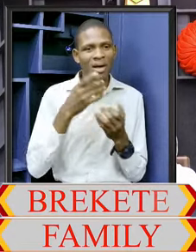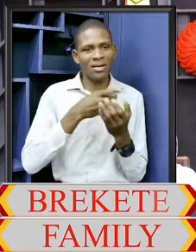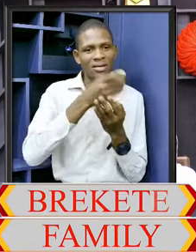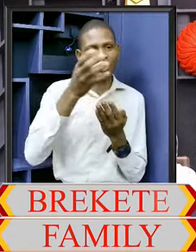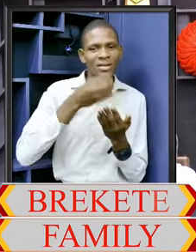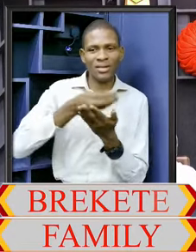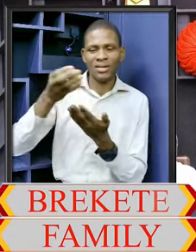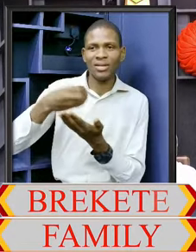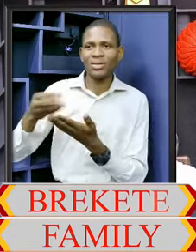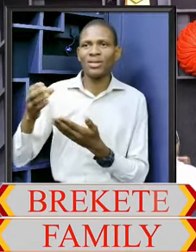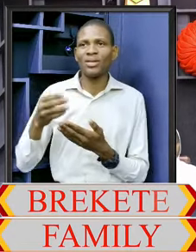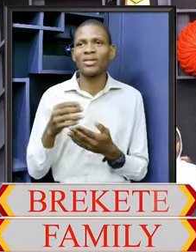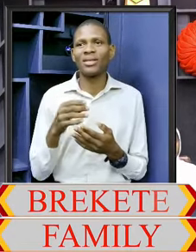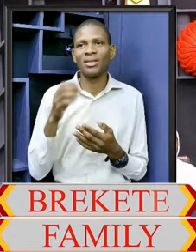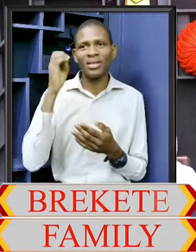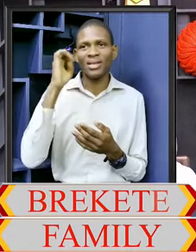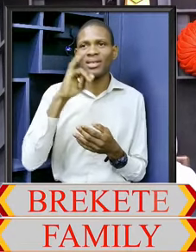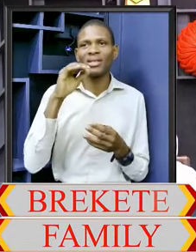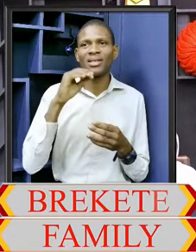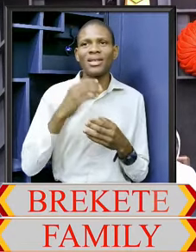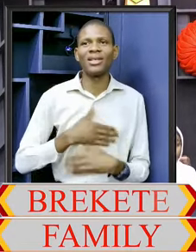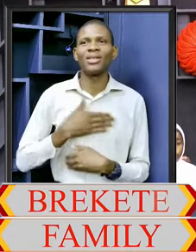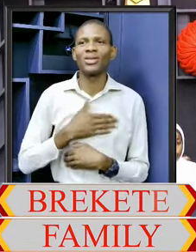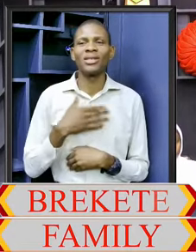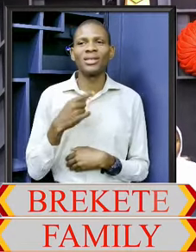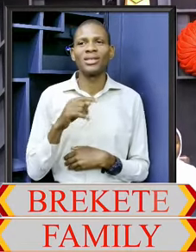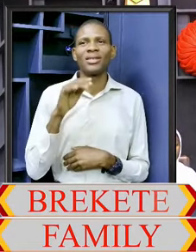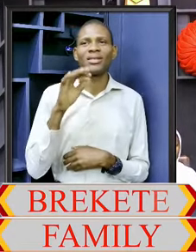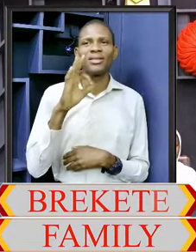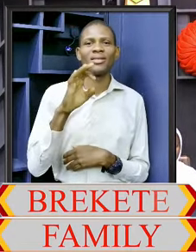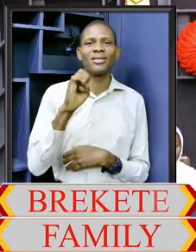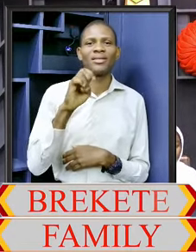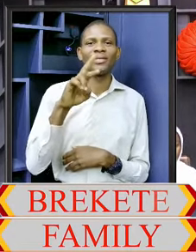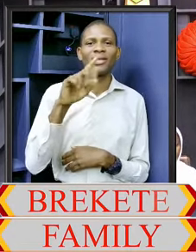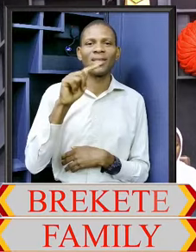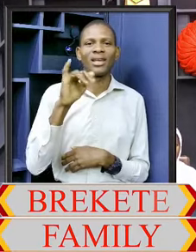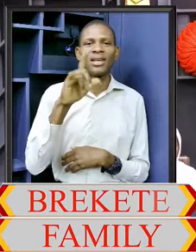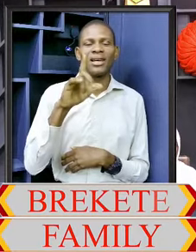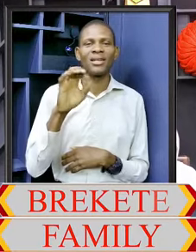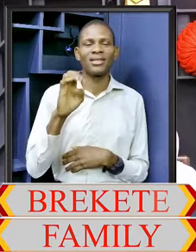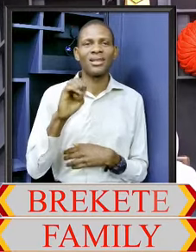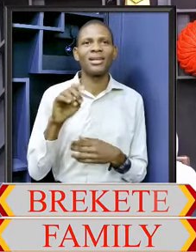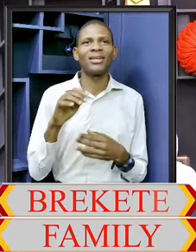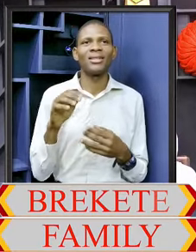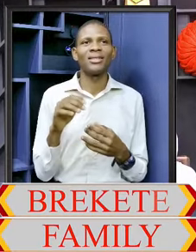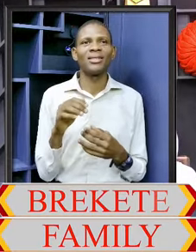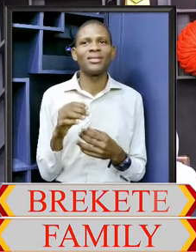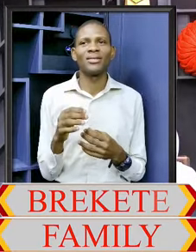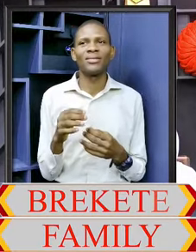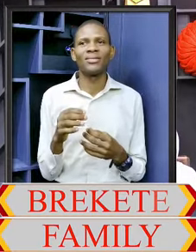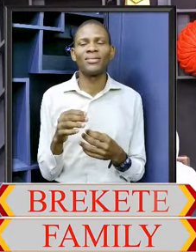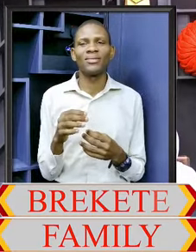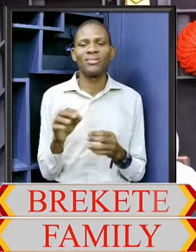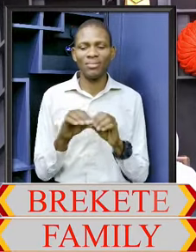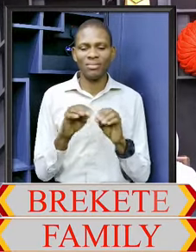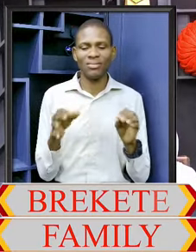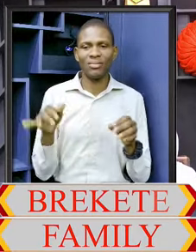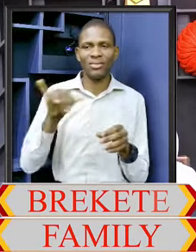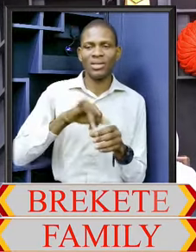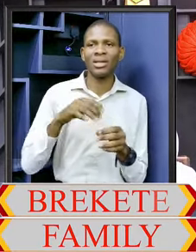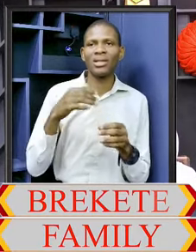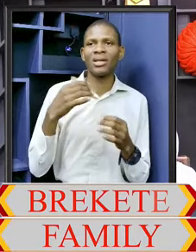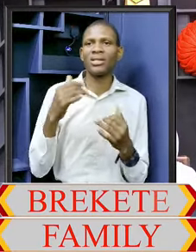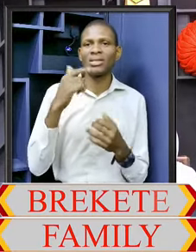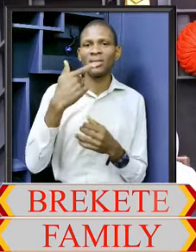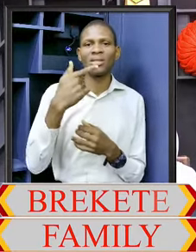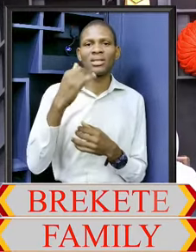of person, you suppose make him distributor. He's enjoying the fertilizer, no be small now. He's enjoying his ginger. And you say, ginger no dey market